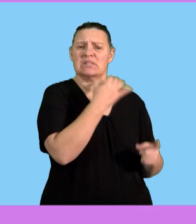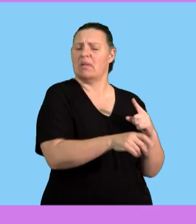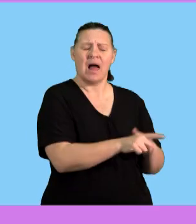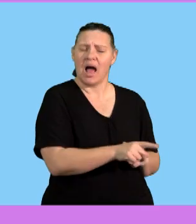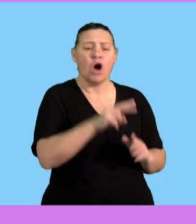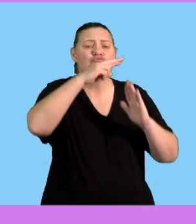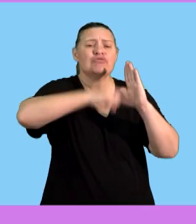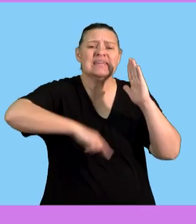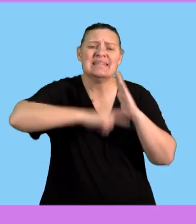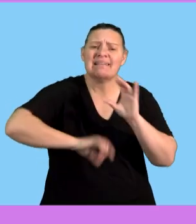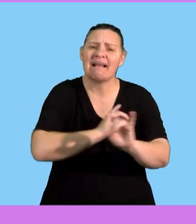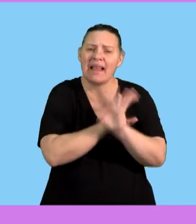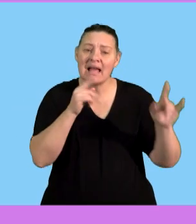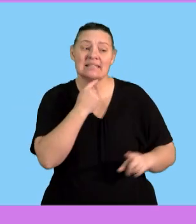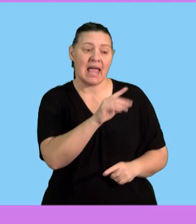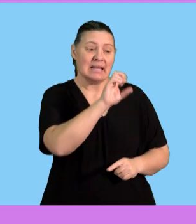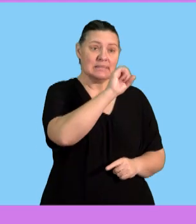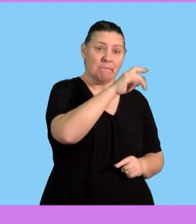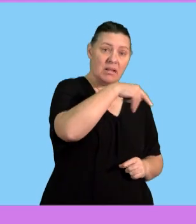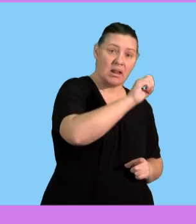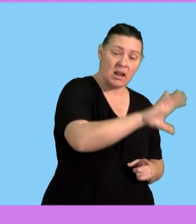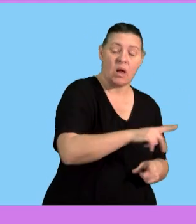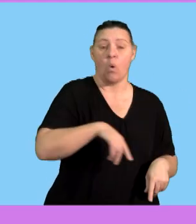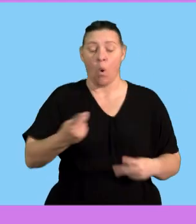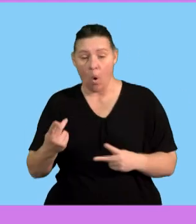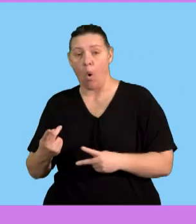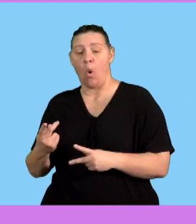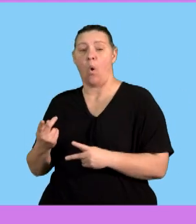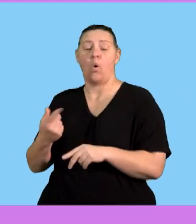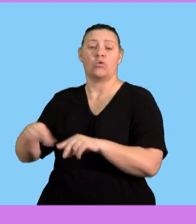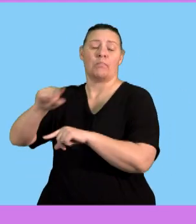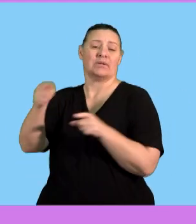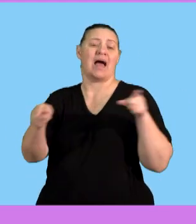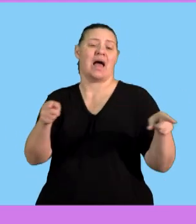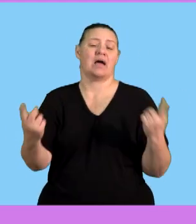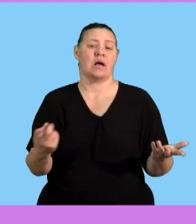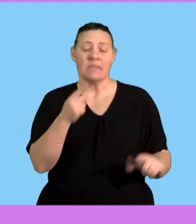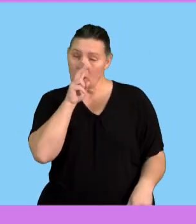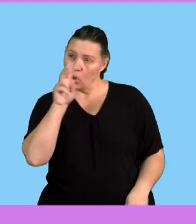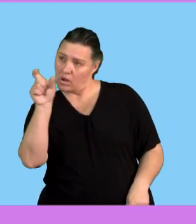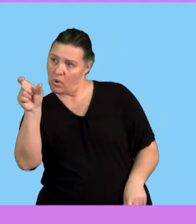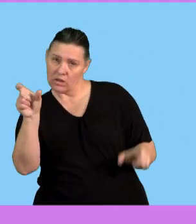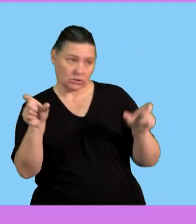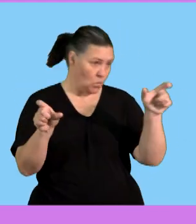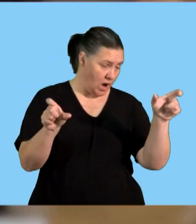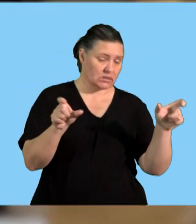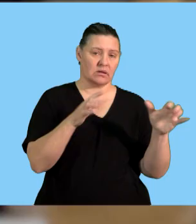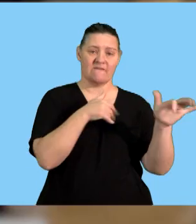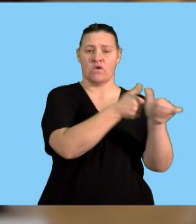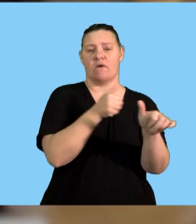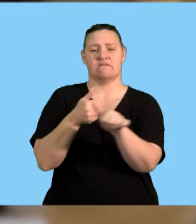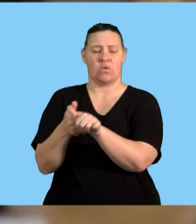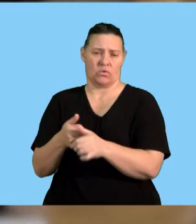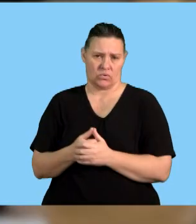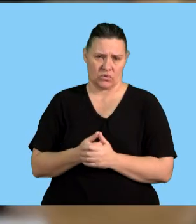do is read the scenario carefully. It will always be indicated. Look out for the word compounded.